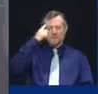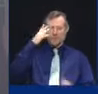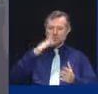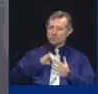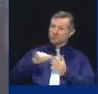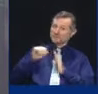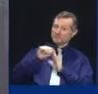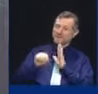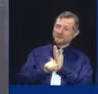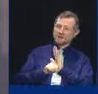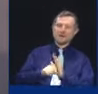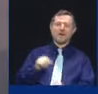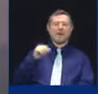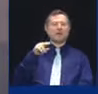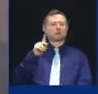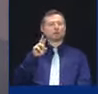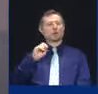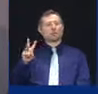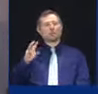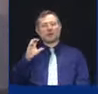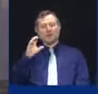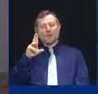Cuomo.